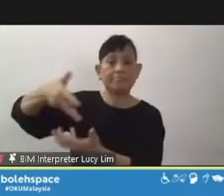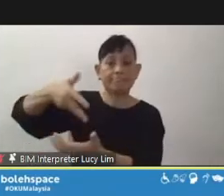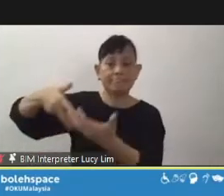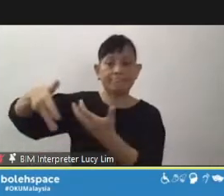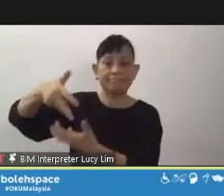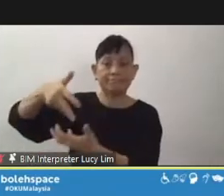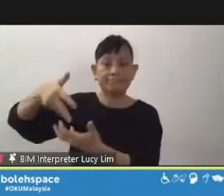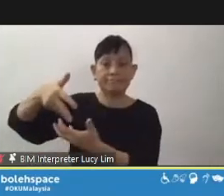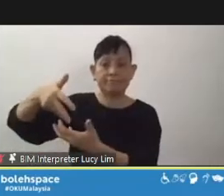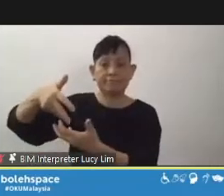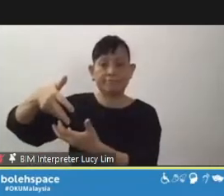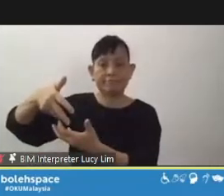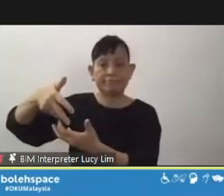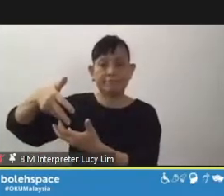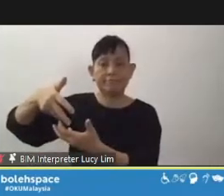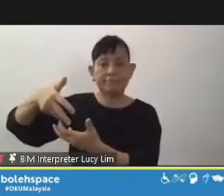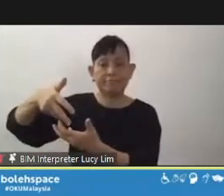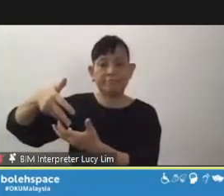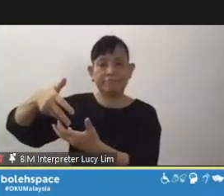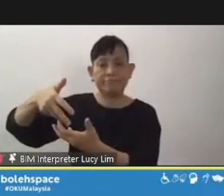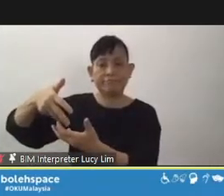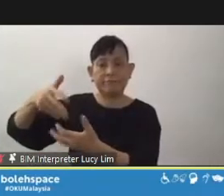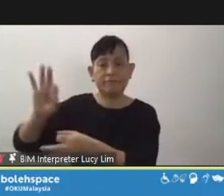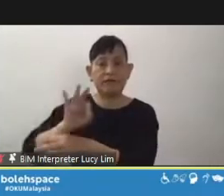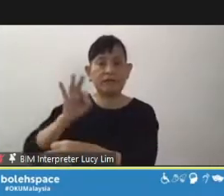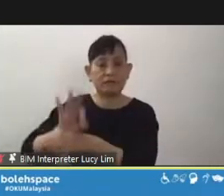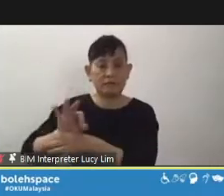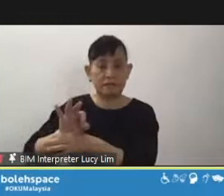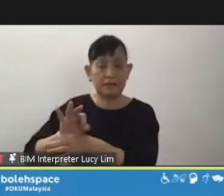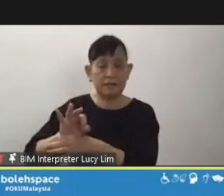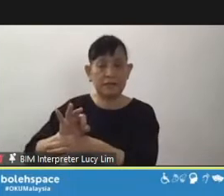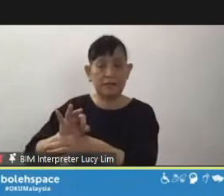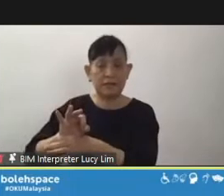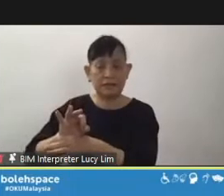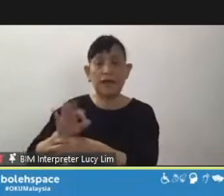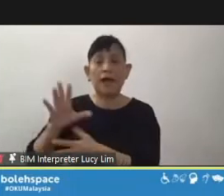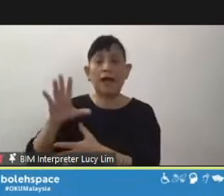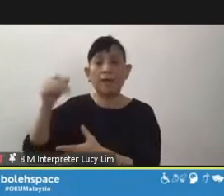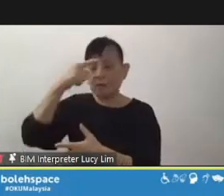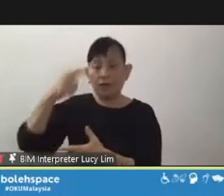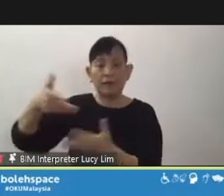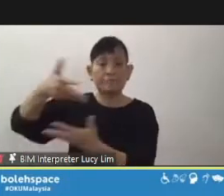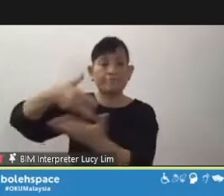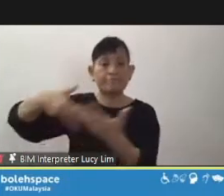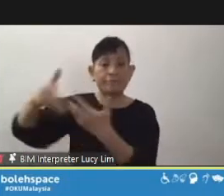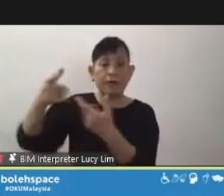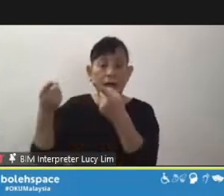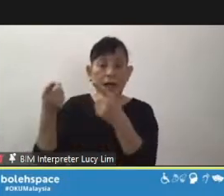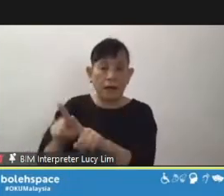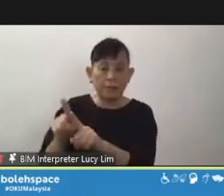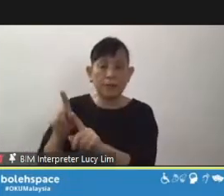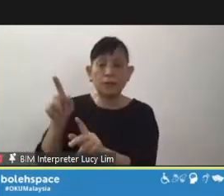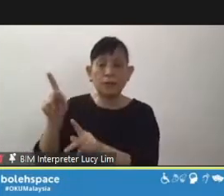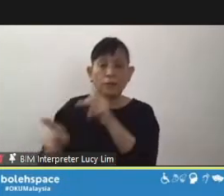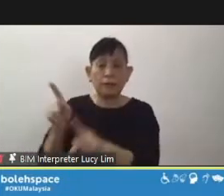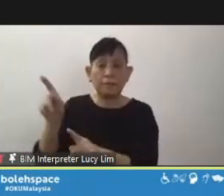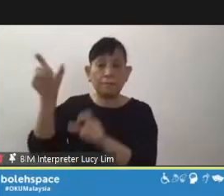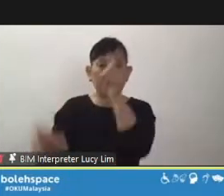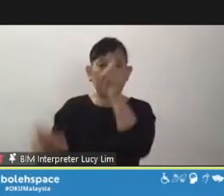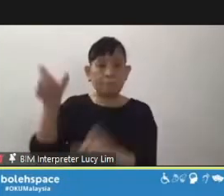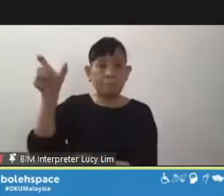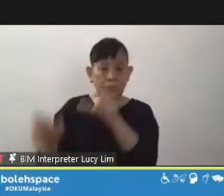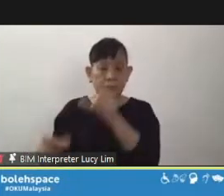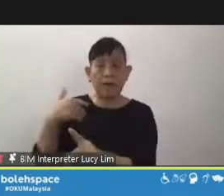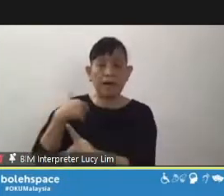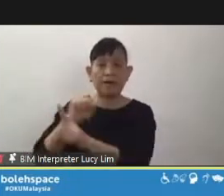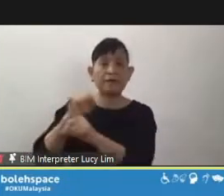is the hindered function because of the interaction that happens between humans. There are social barriers, or I